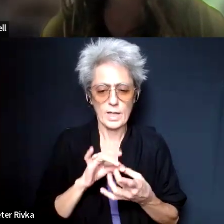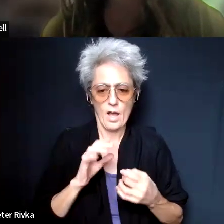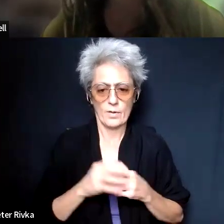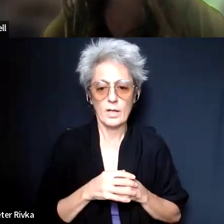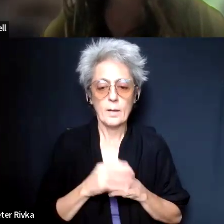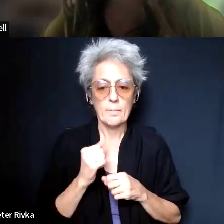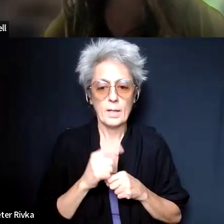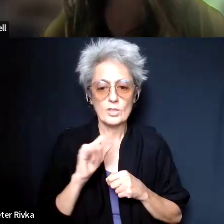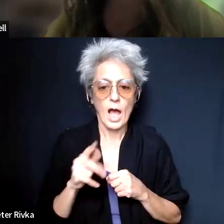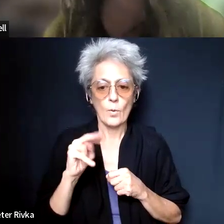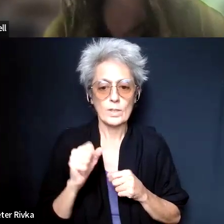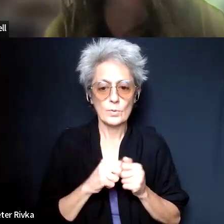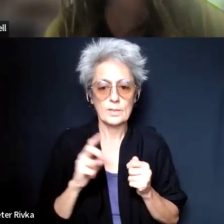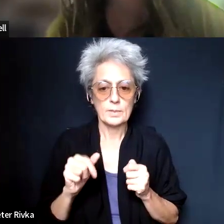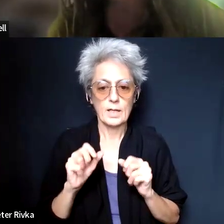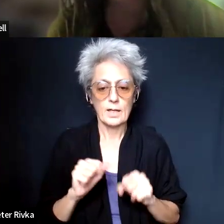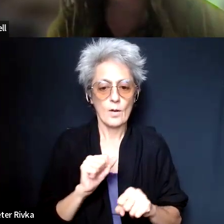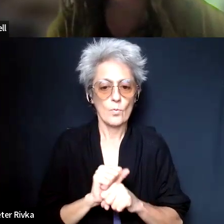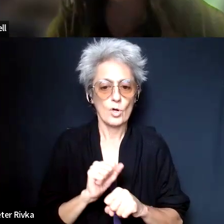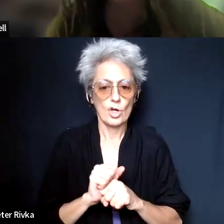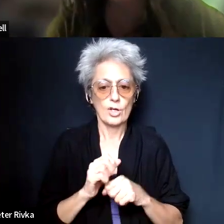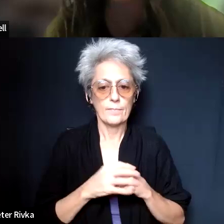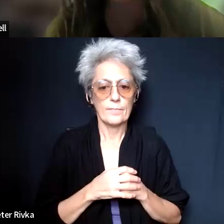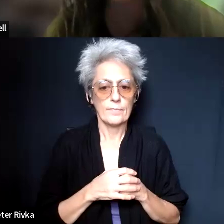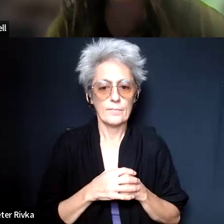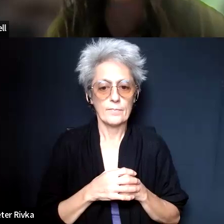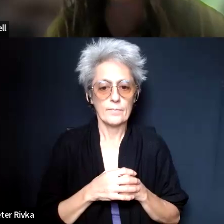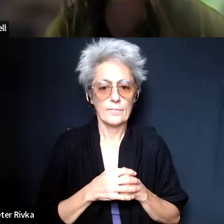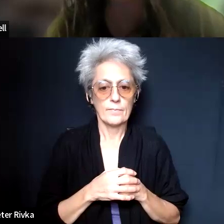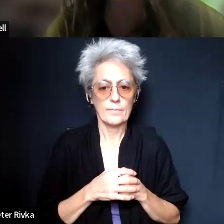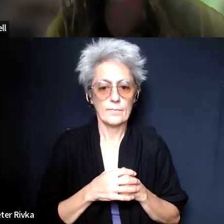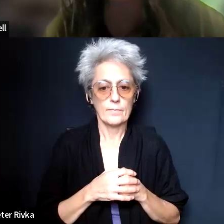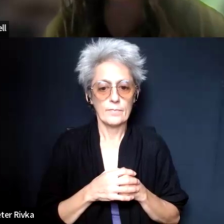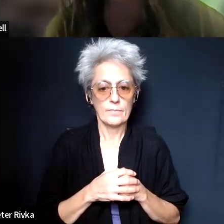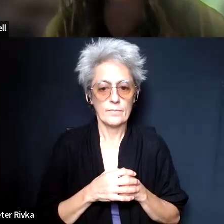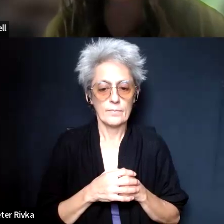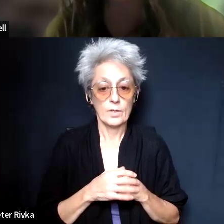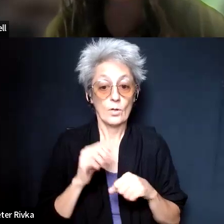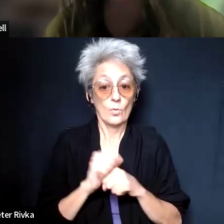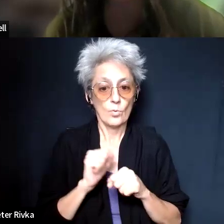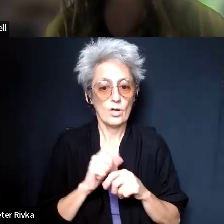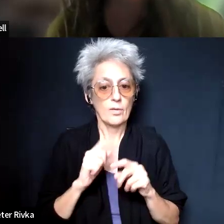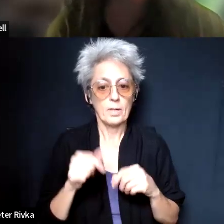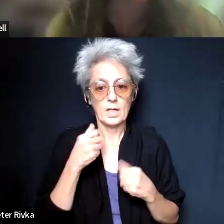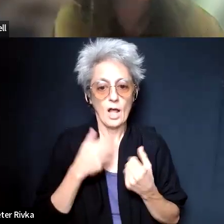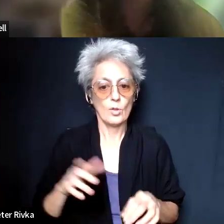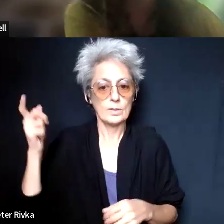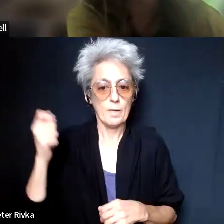with disabilities can work without having to worry about losing those benefits, and they